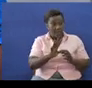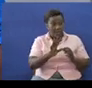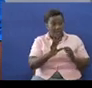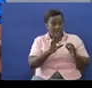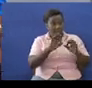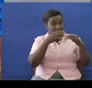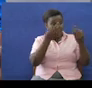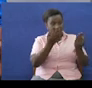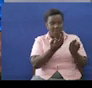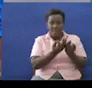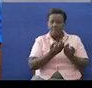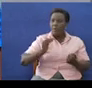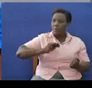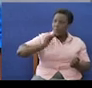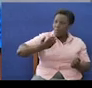water